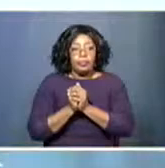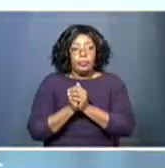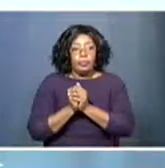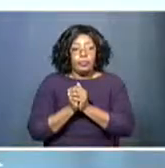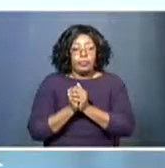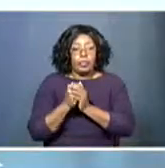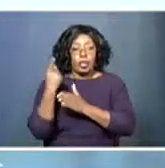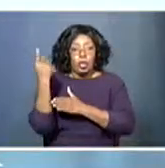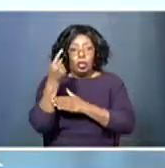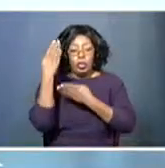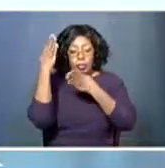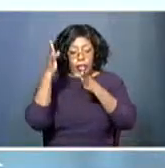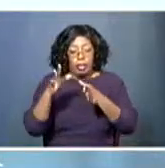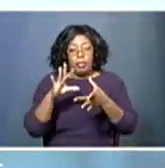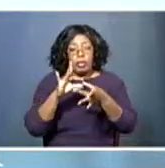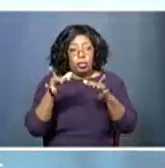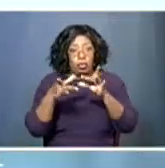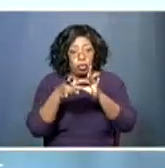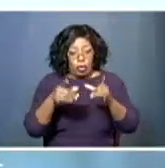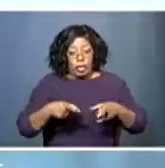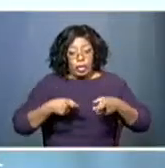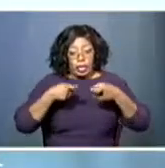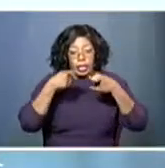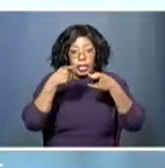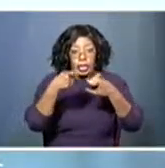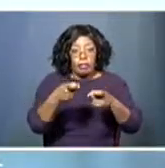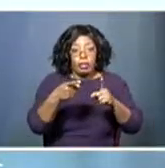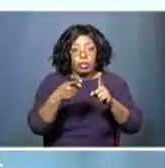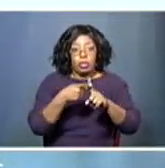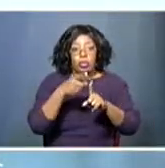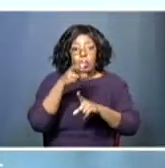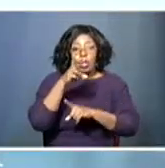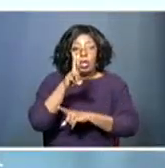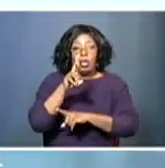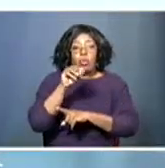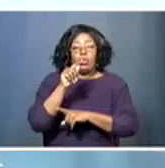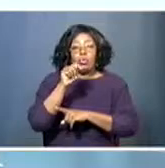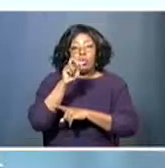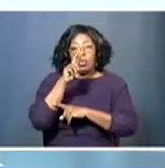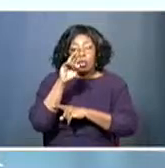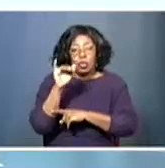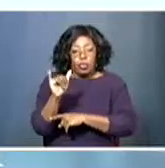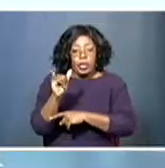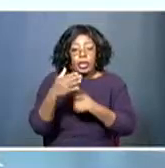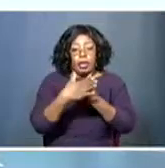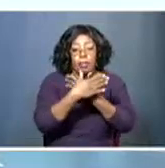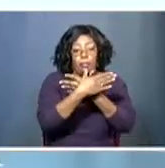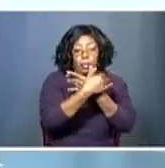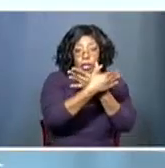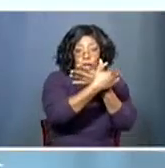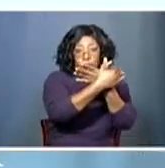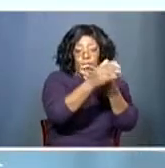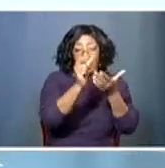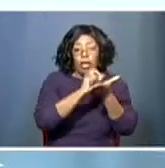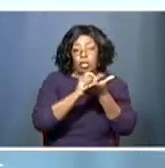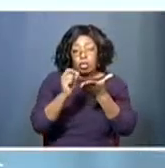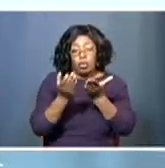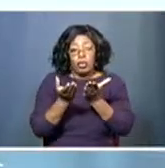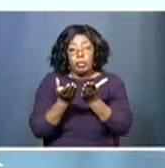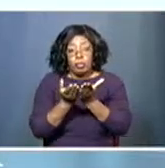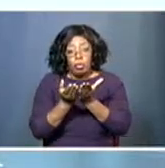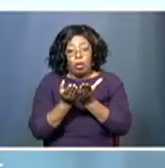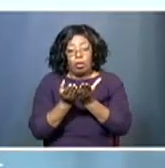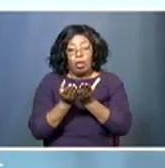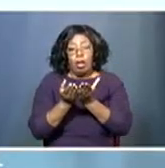Well, the only Bahamian stories submitted to the Rotary E-Club of the Caribbean's recent Butterfly Storybook competition were among the 10